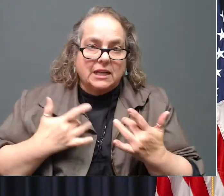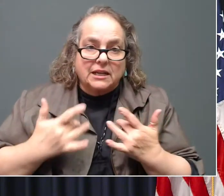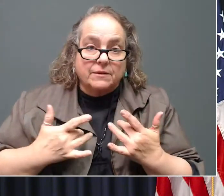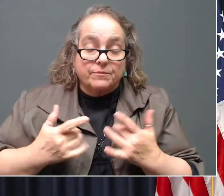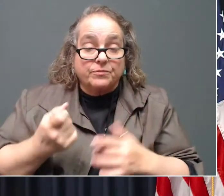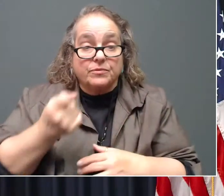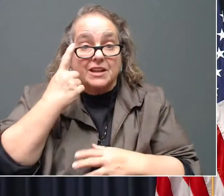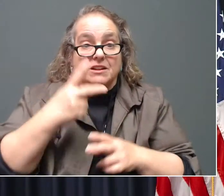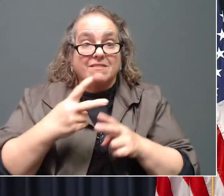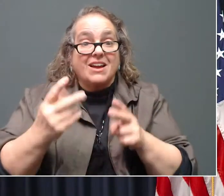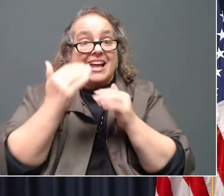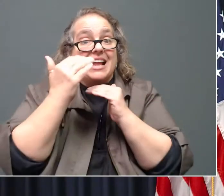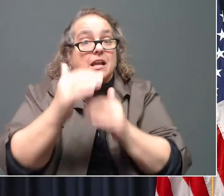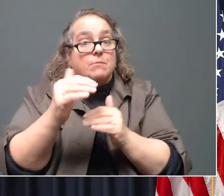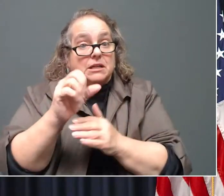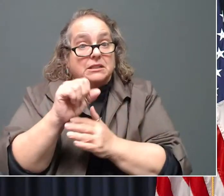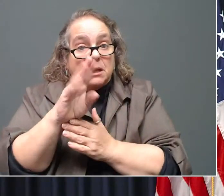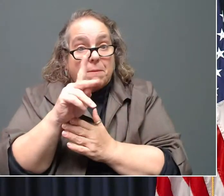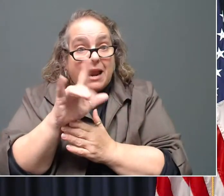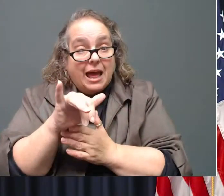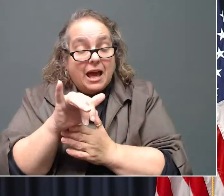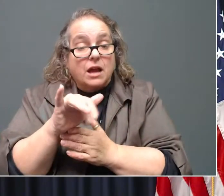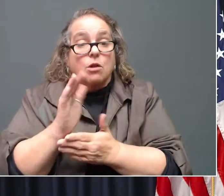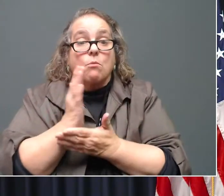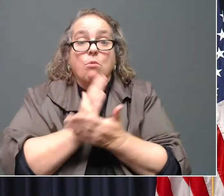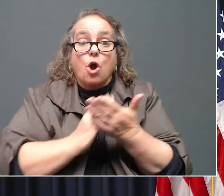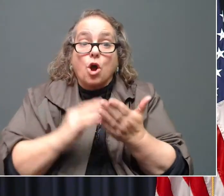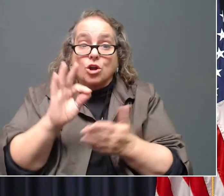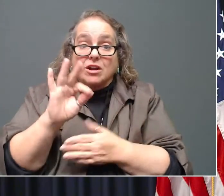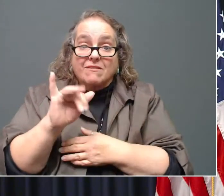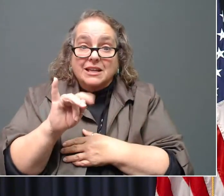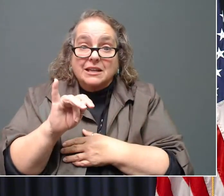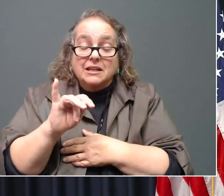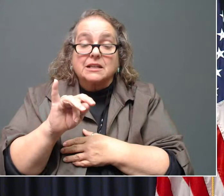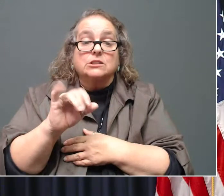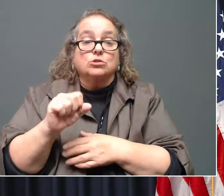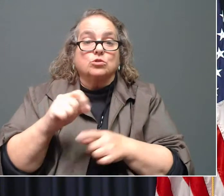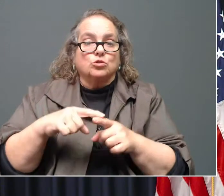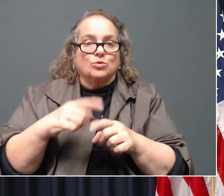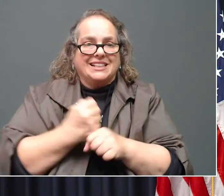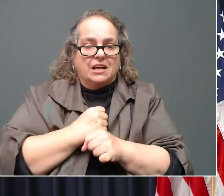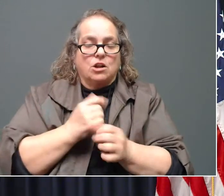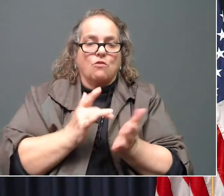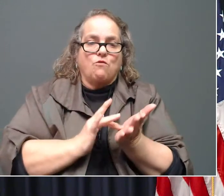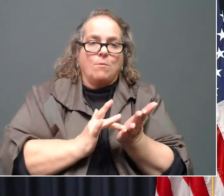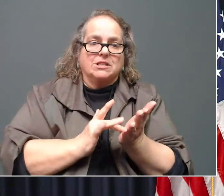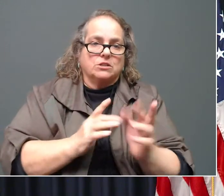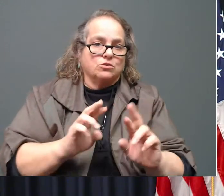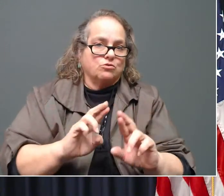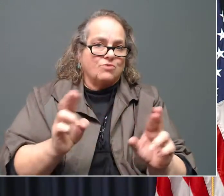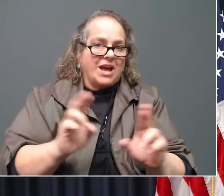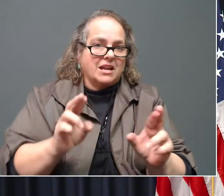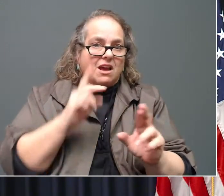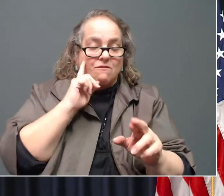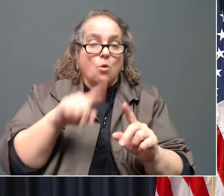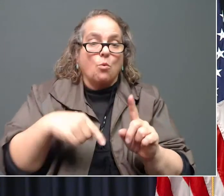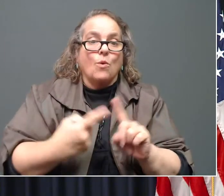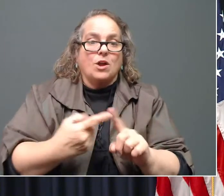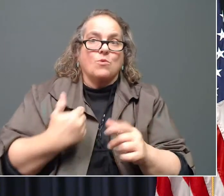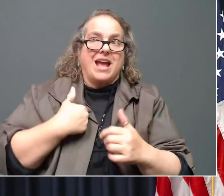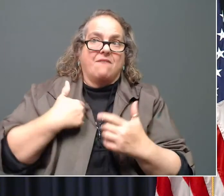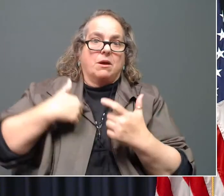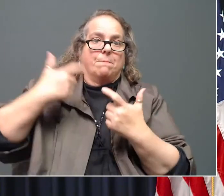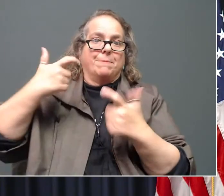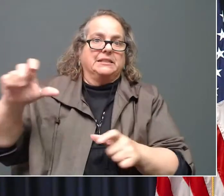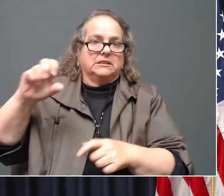limited supply in this one, and part of it is to get these pharmacies ready for when there is more supply.